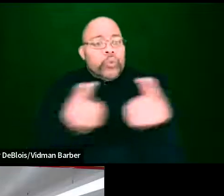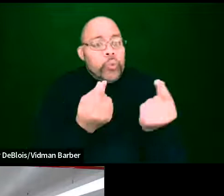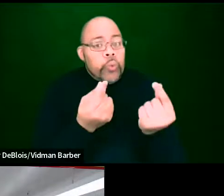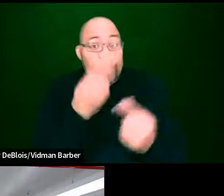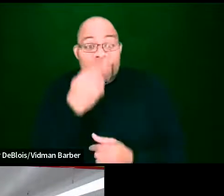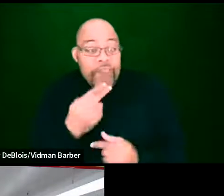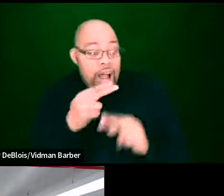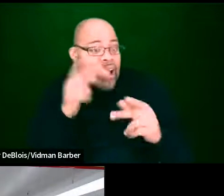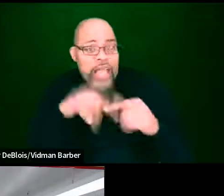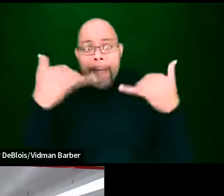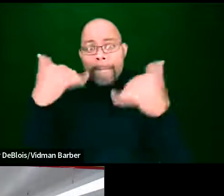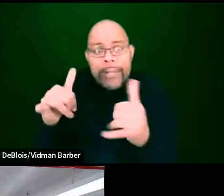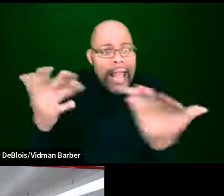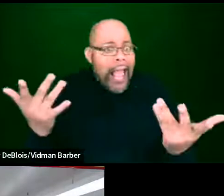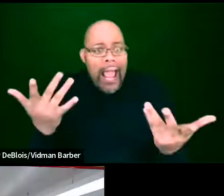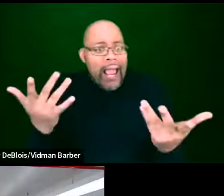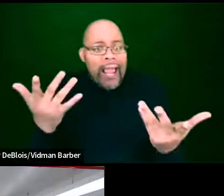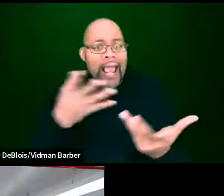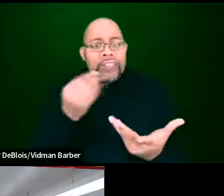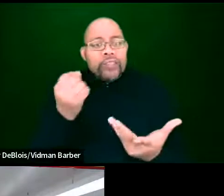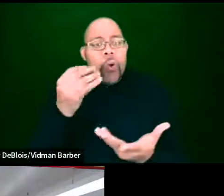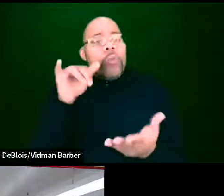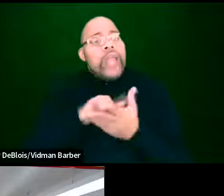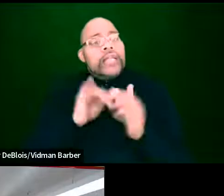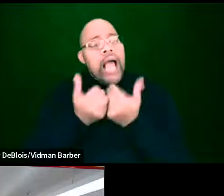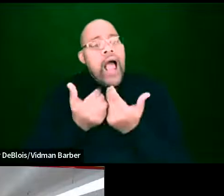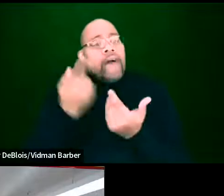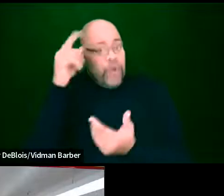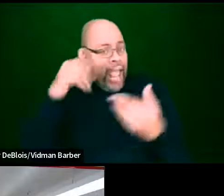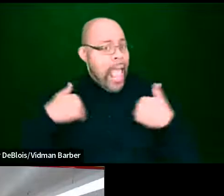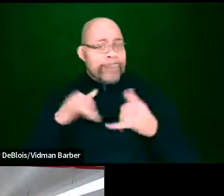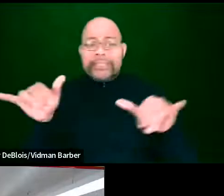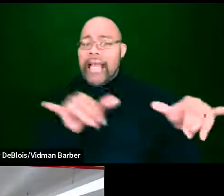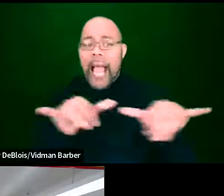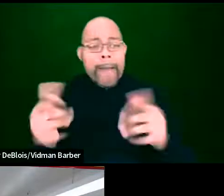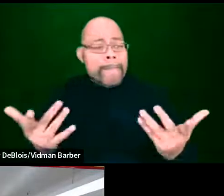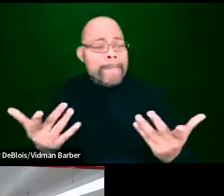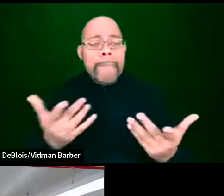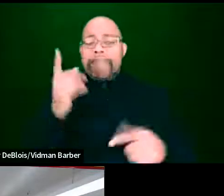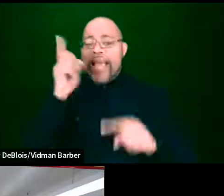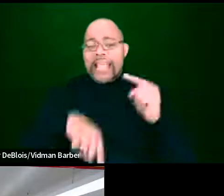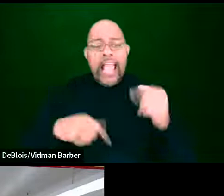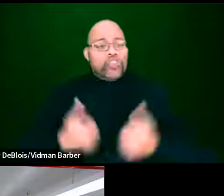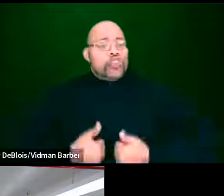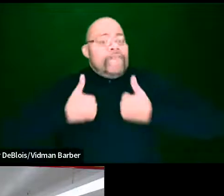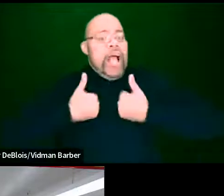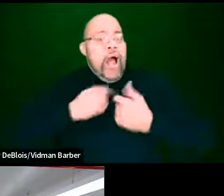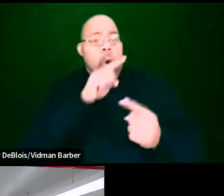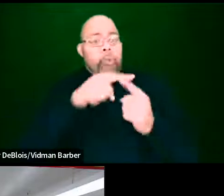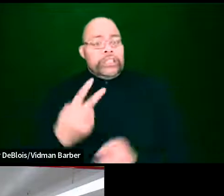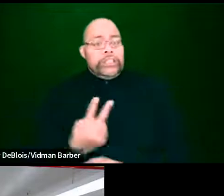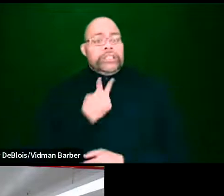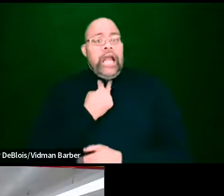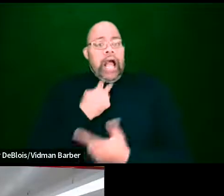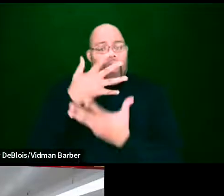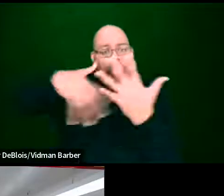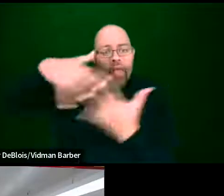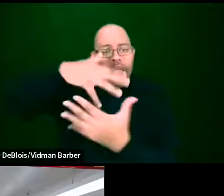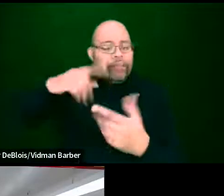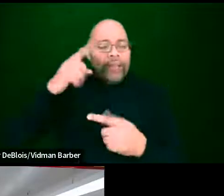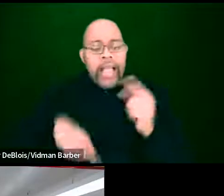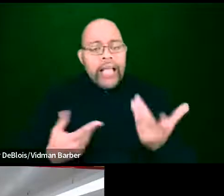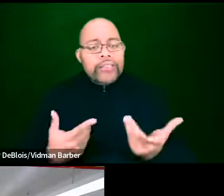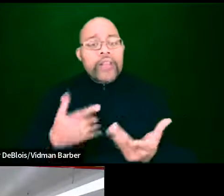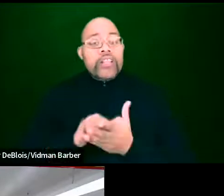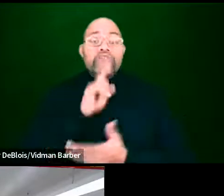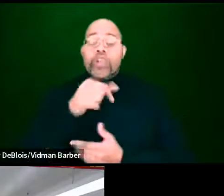can't play when you're like this. And so that's how it is for animals, right? They aren't able to survive when they're caught and entangled. So that's